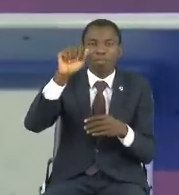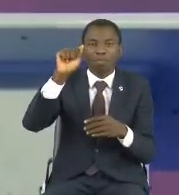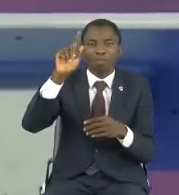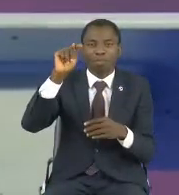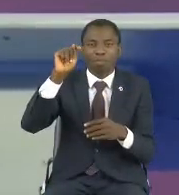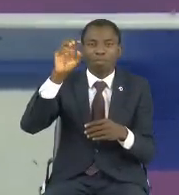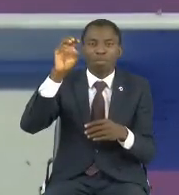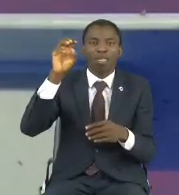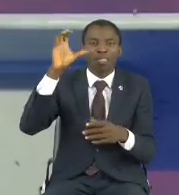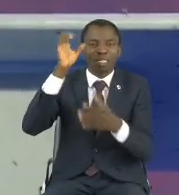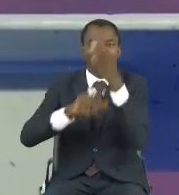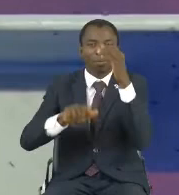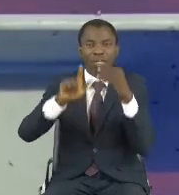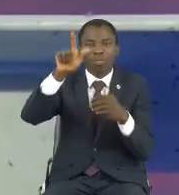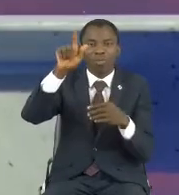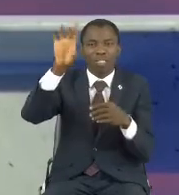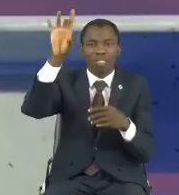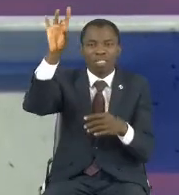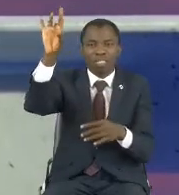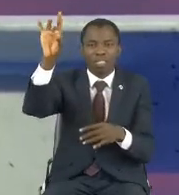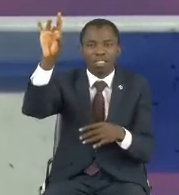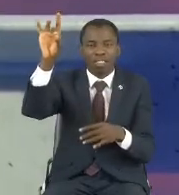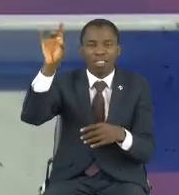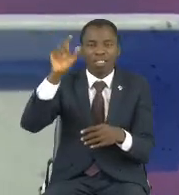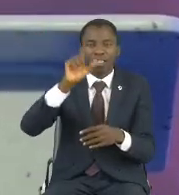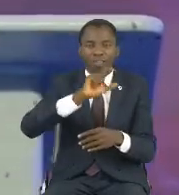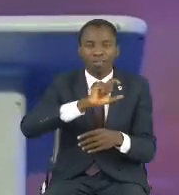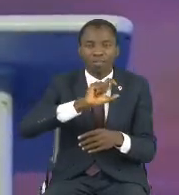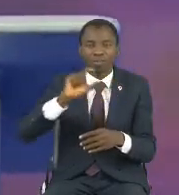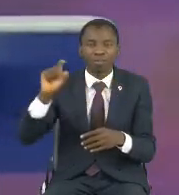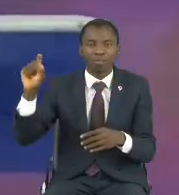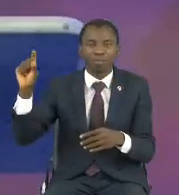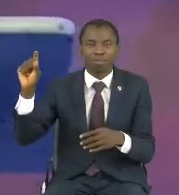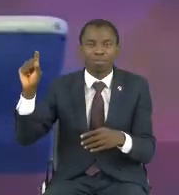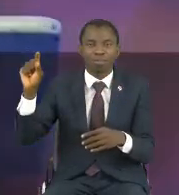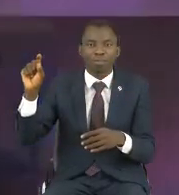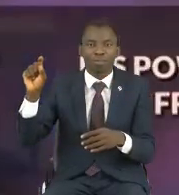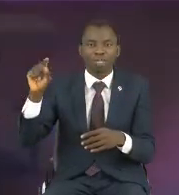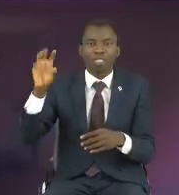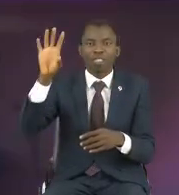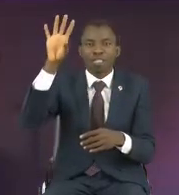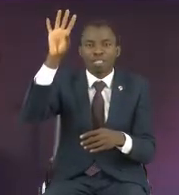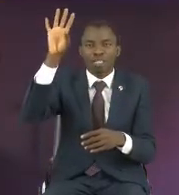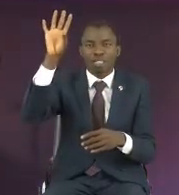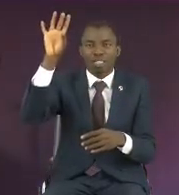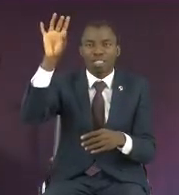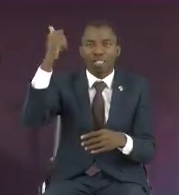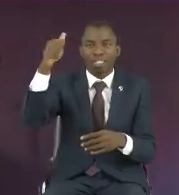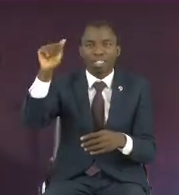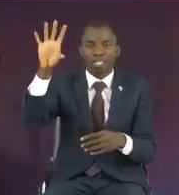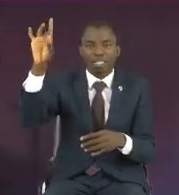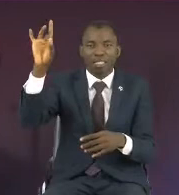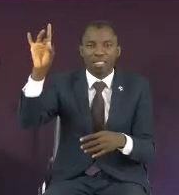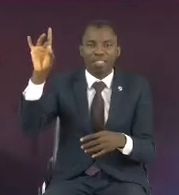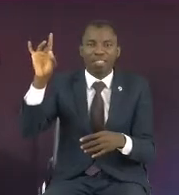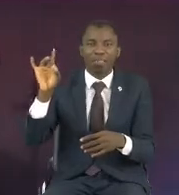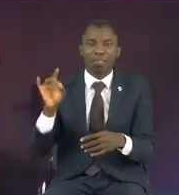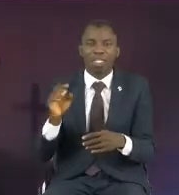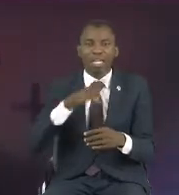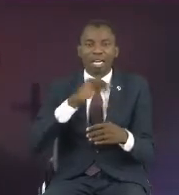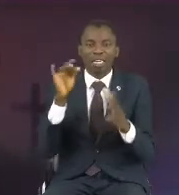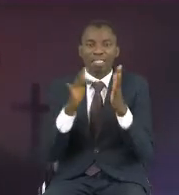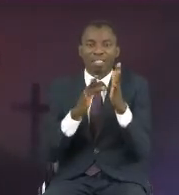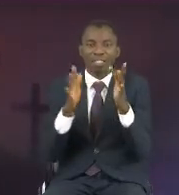verse 18. Matthew chapter 28, reading from verse 18. And Jesus came